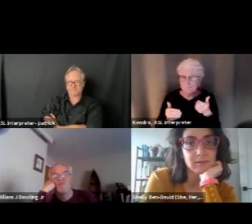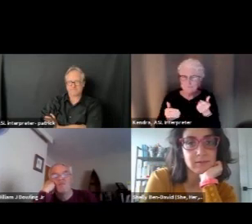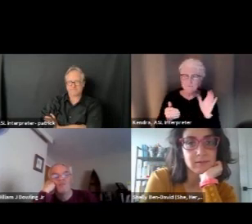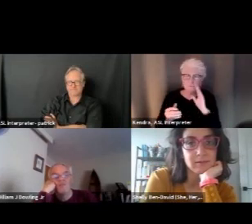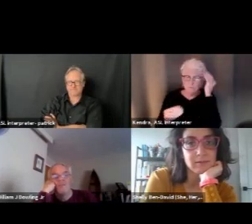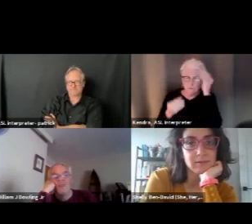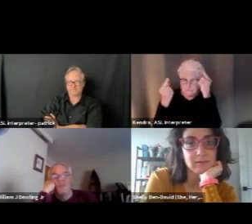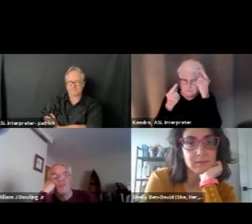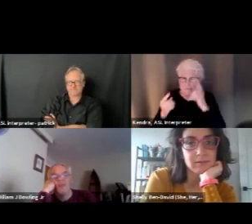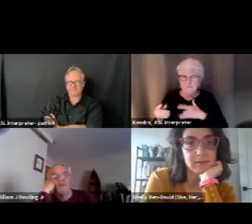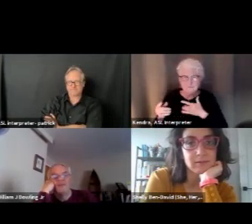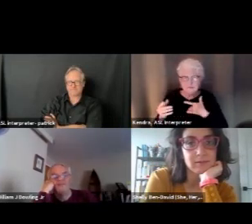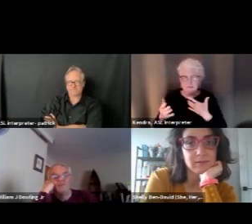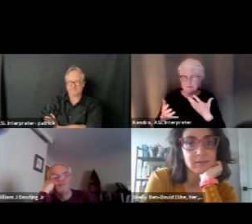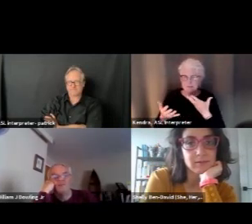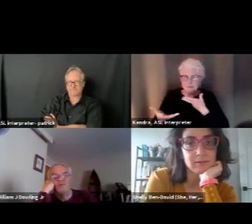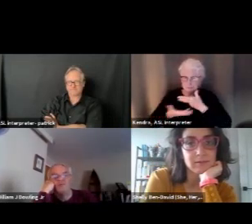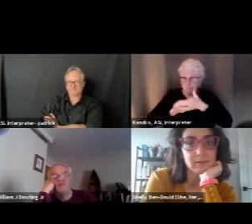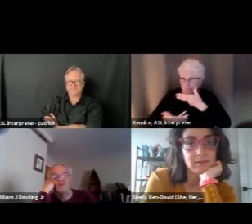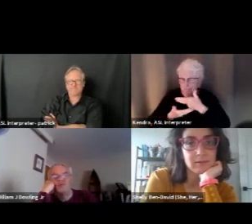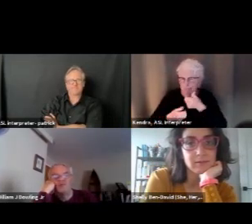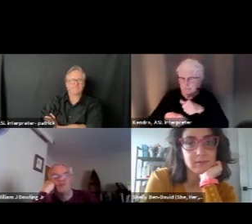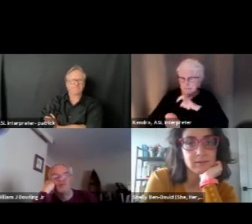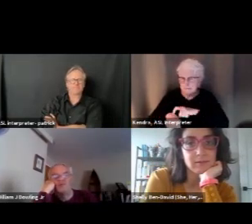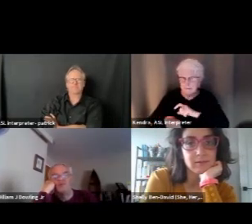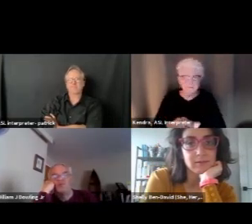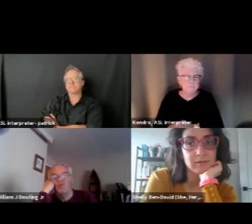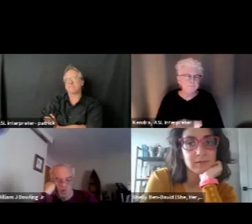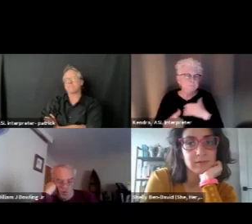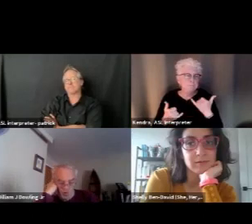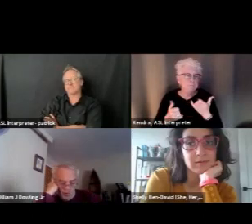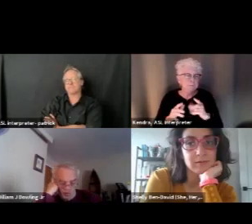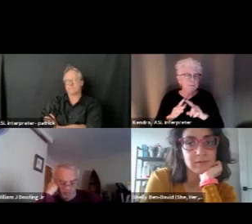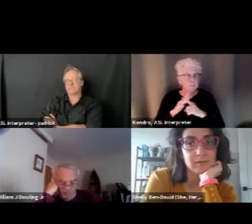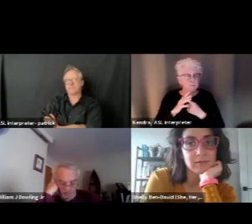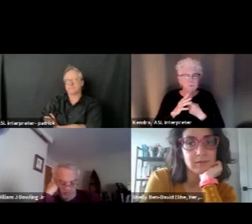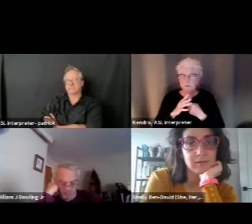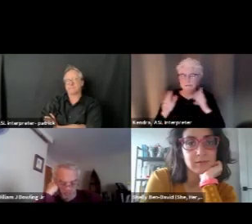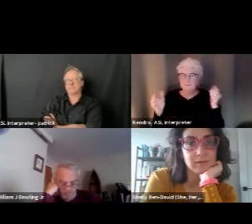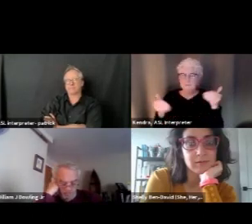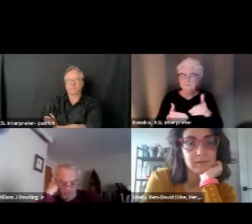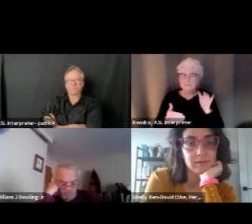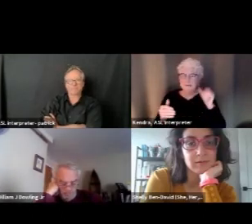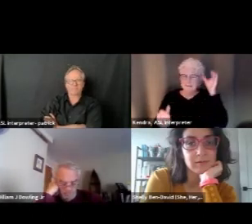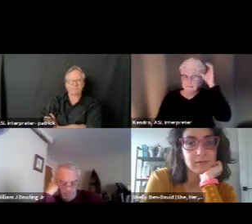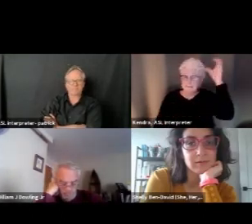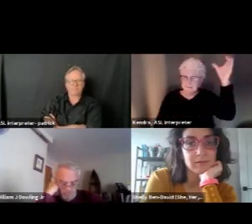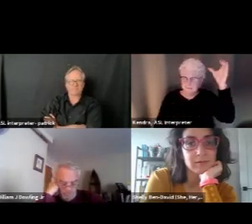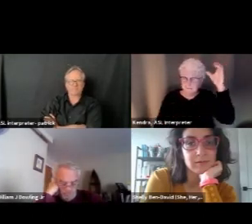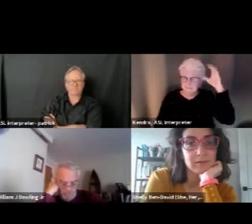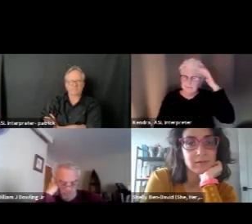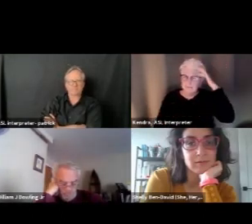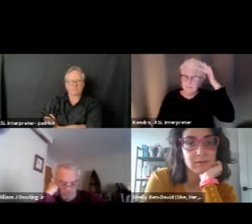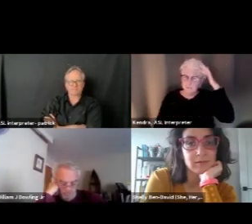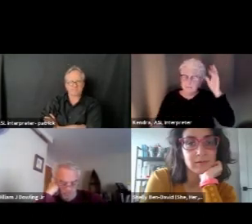So I'll begin by just briefly describing what post-traumatic growth is, and it's a theoretical concept that refers